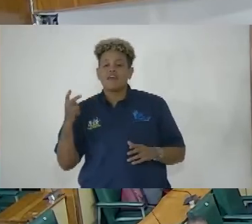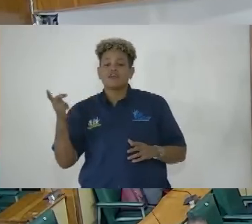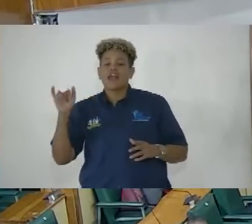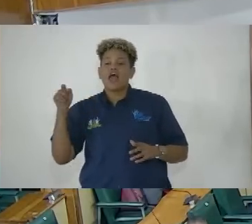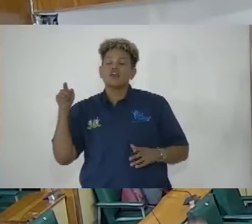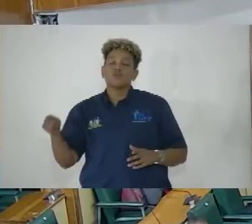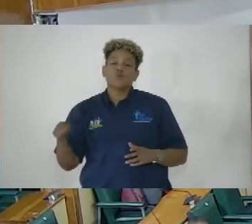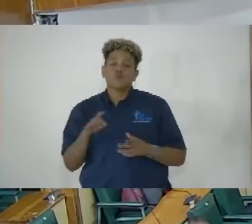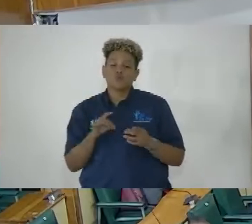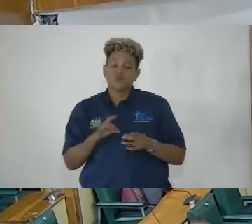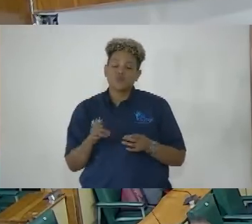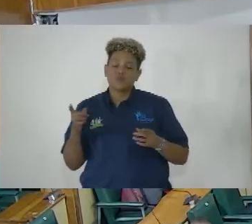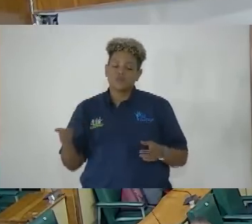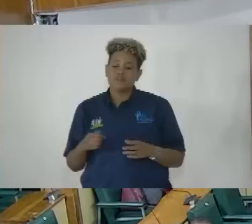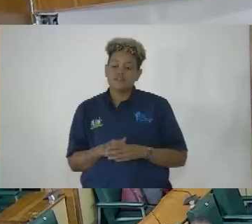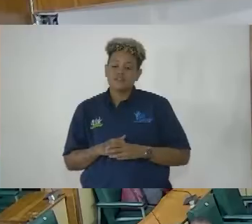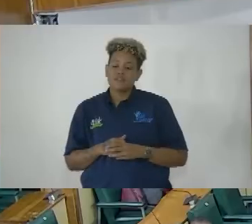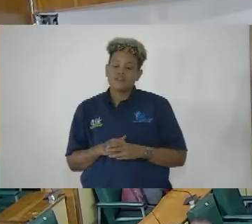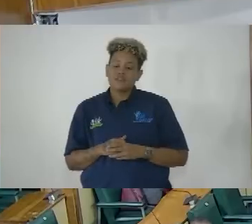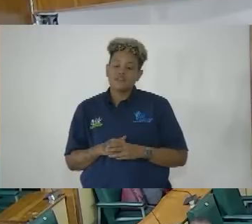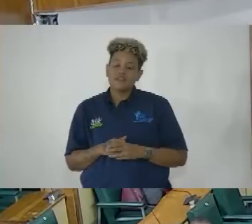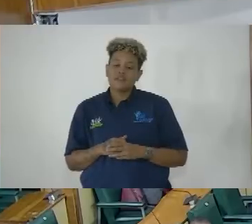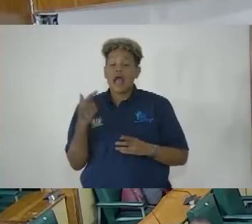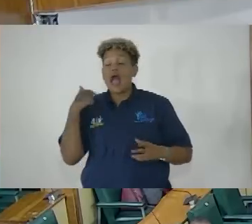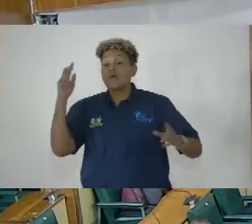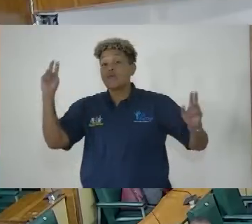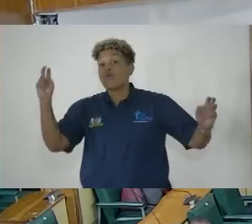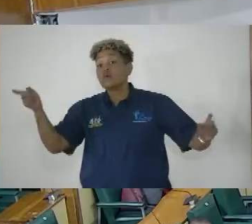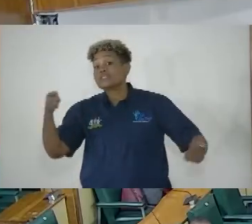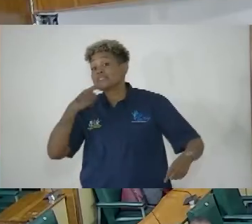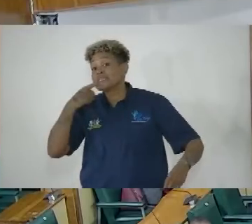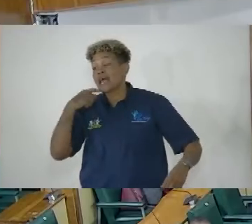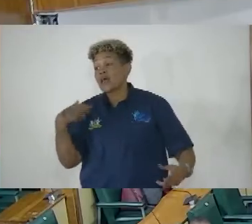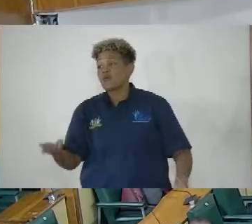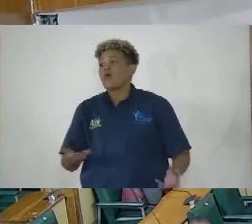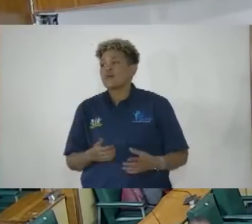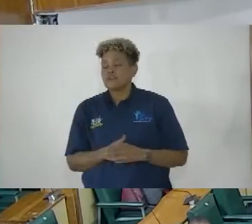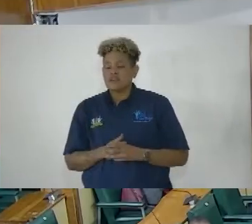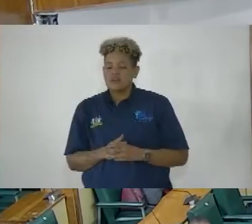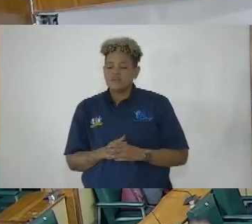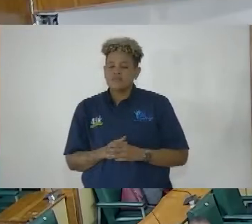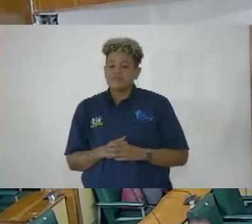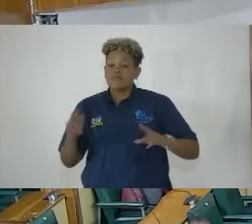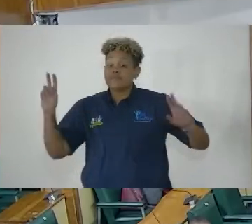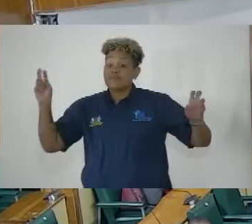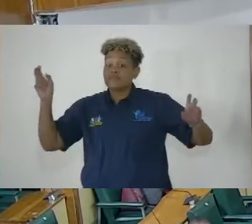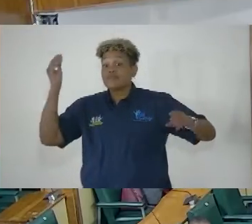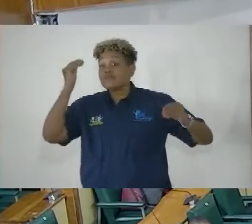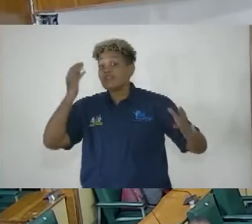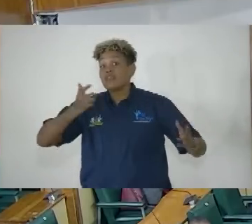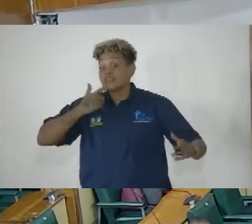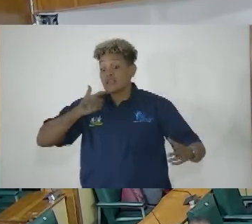it is spoken by you. And I'm quoting now. I'm quoting